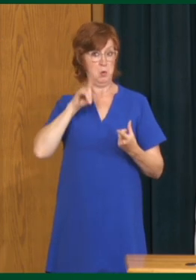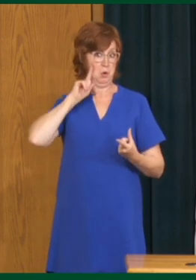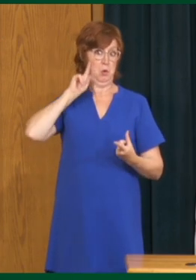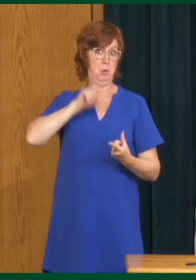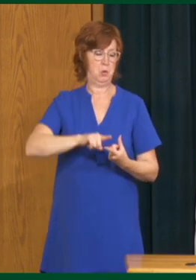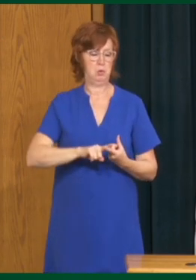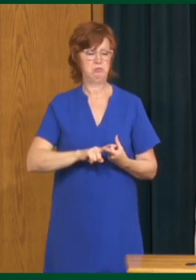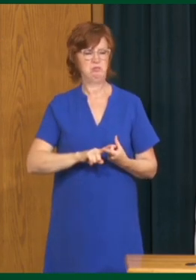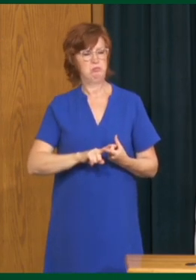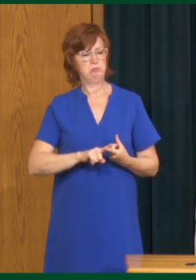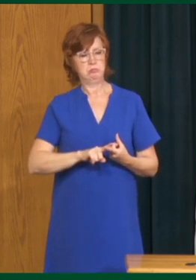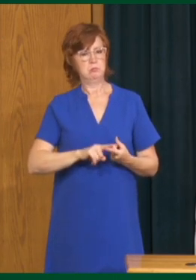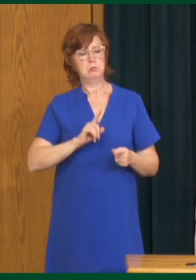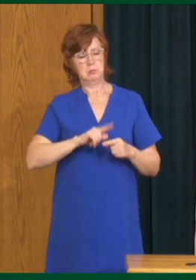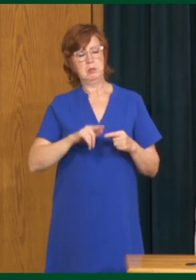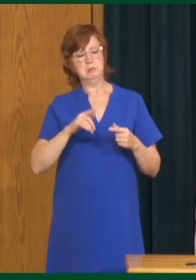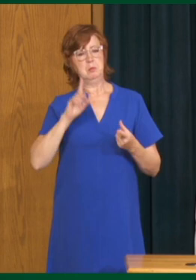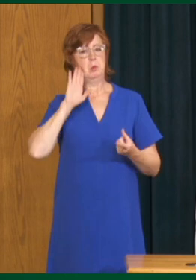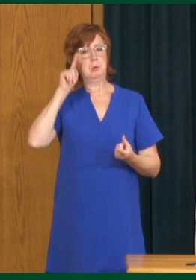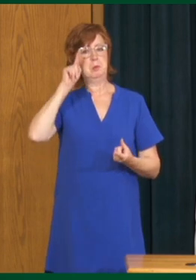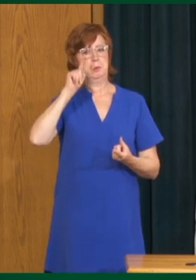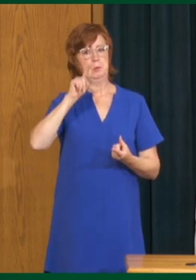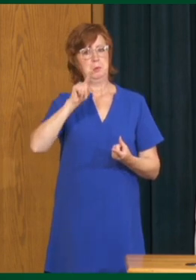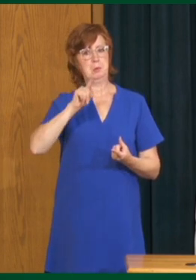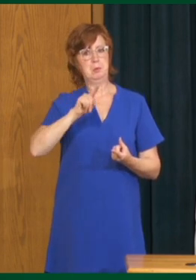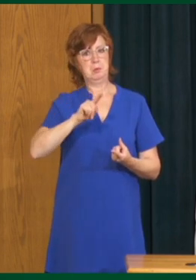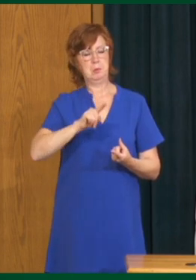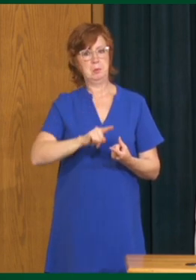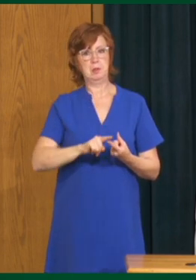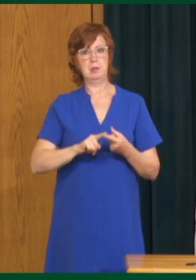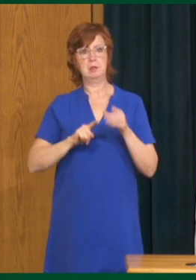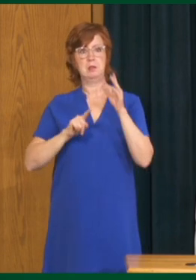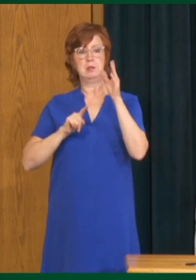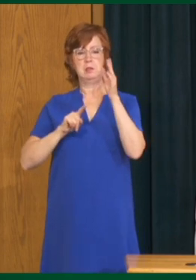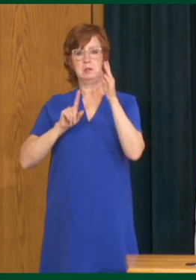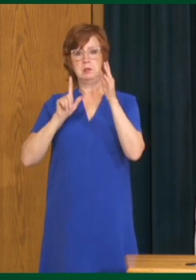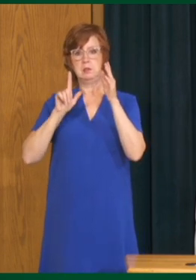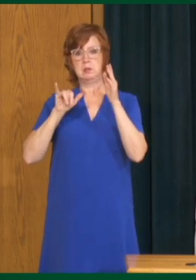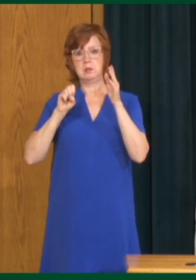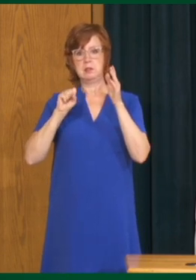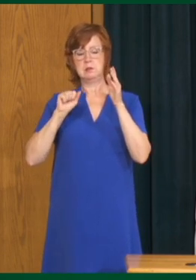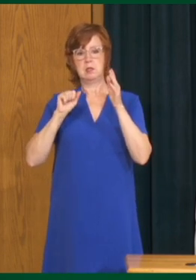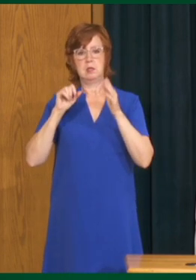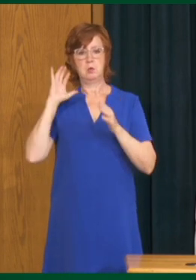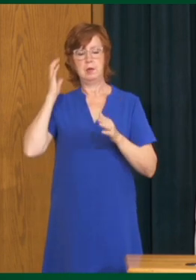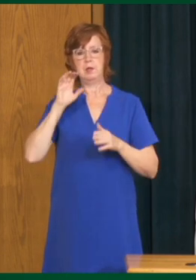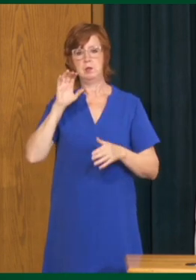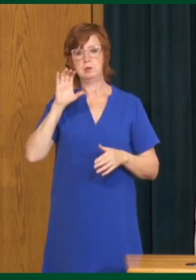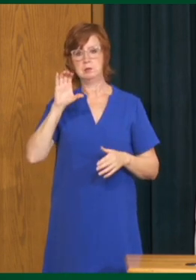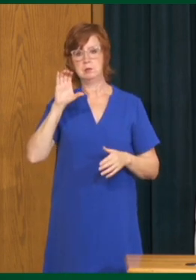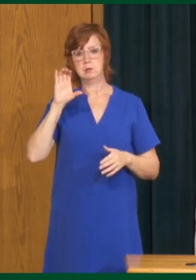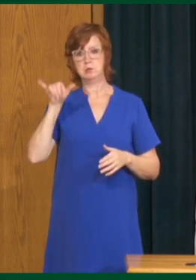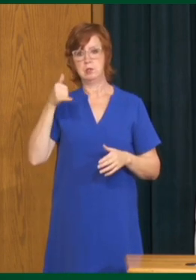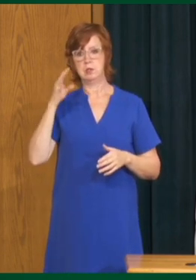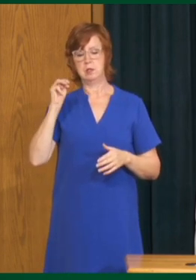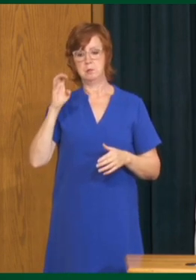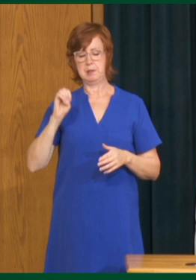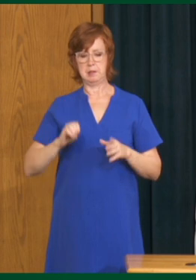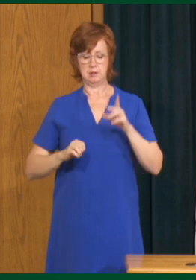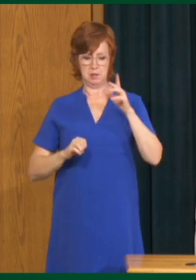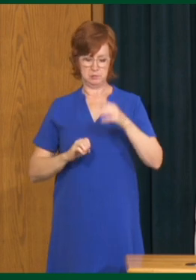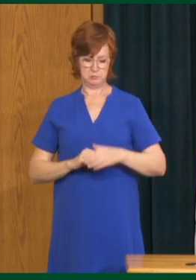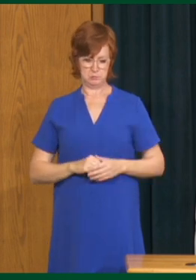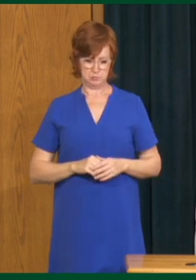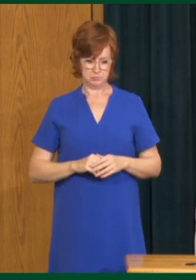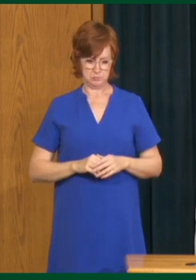We have Lisa Schick with CJME. Hi. I'm just looking for a little bit more clarity on, I guess, what